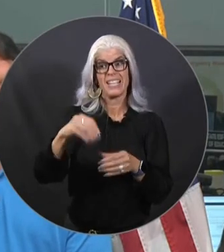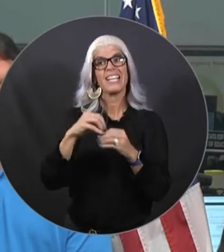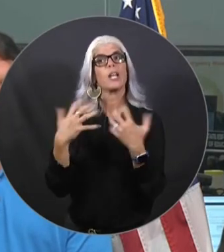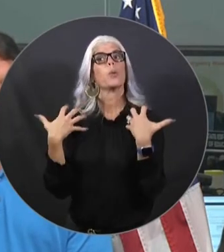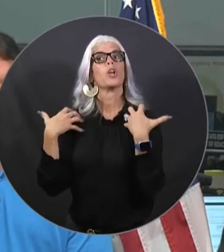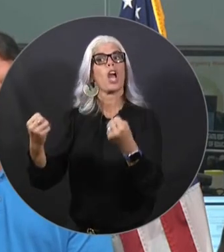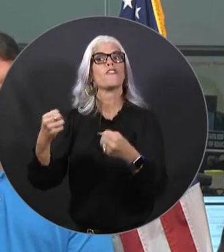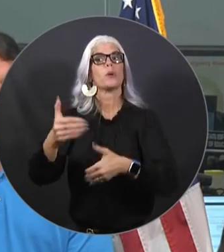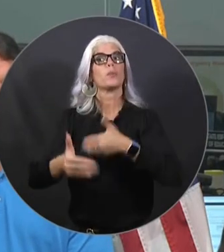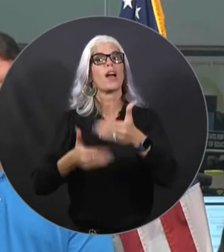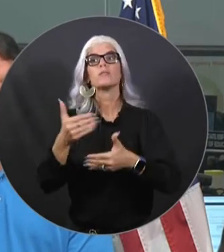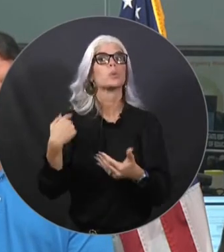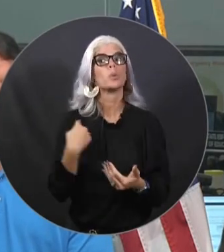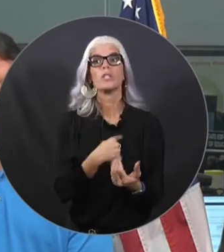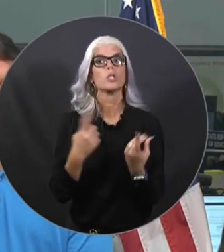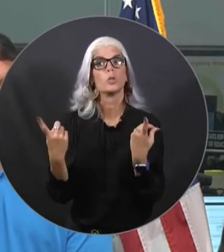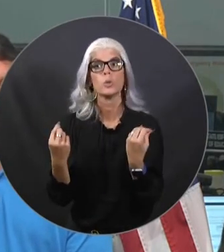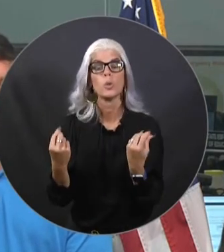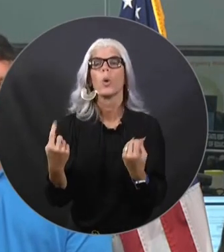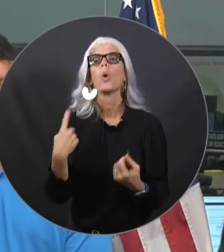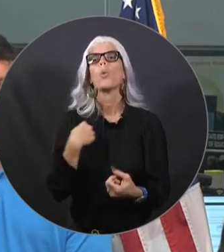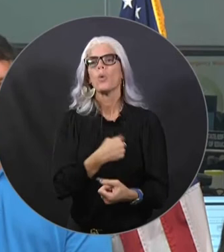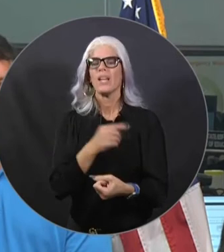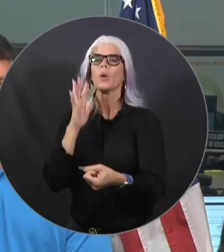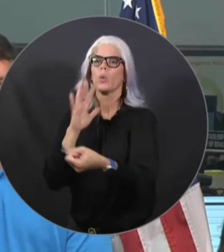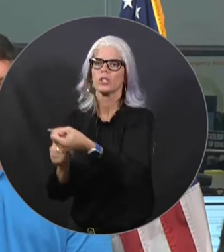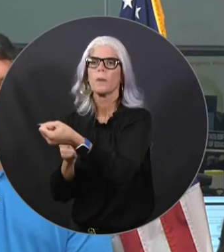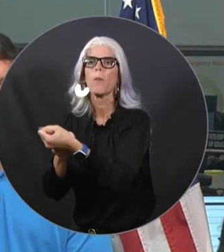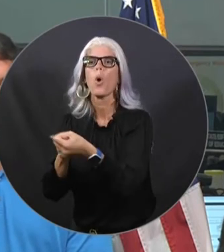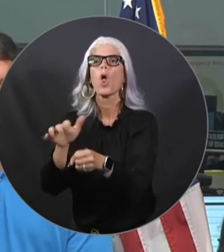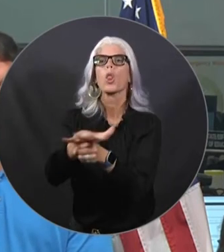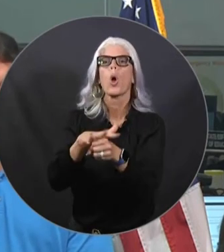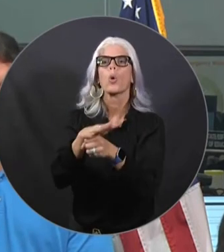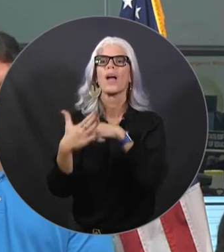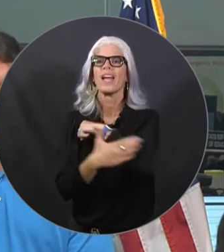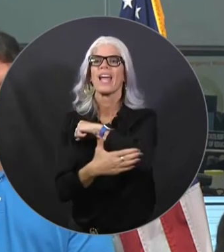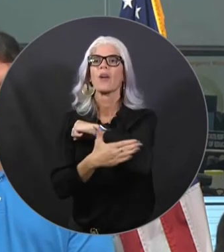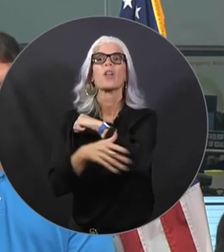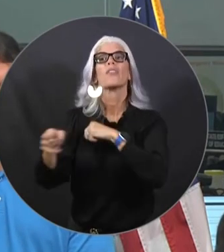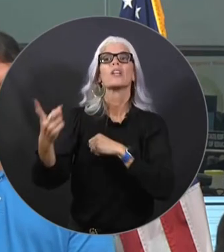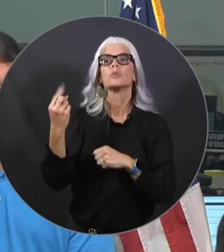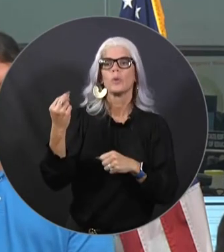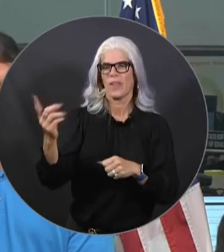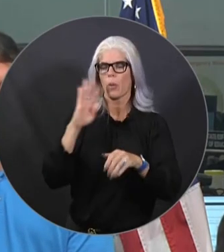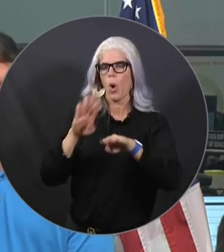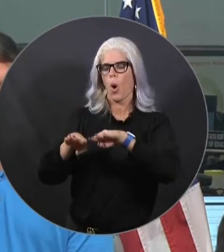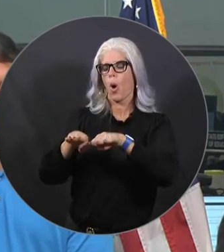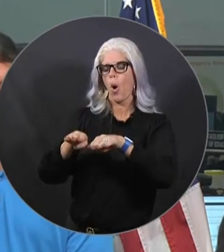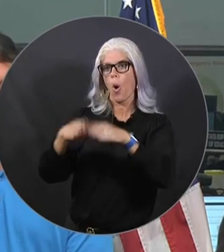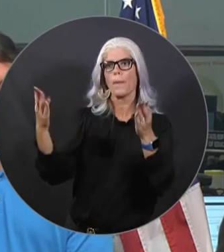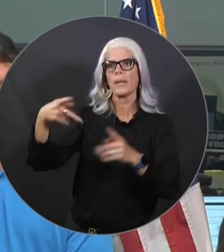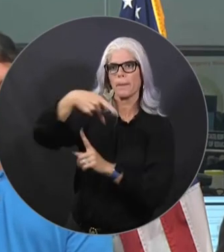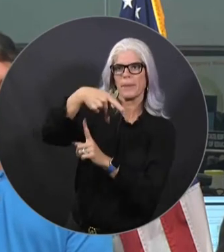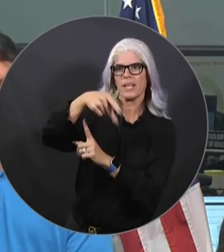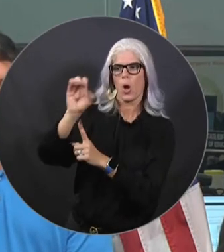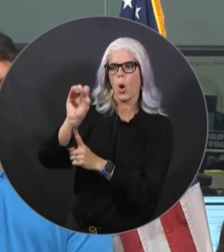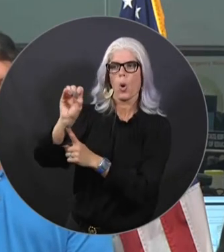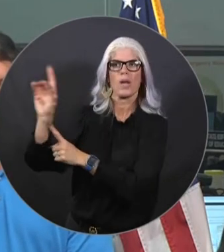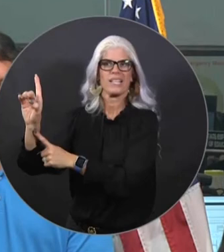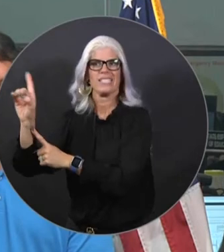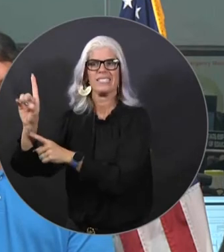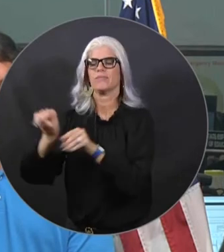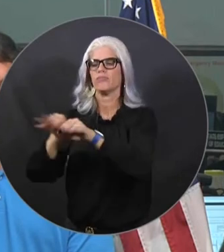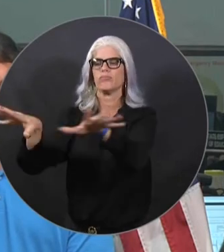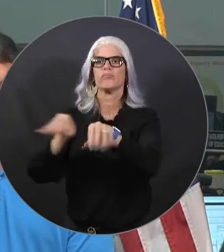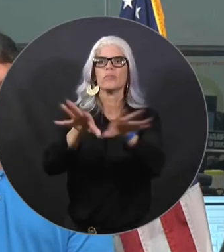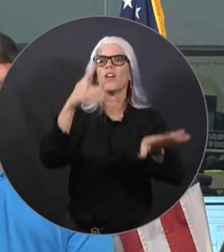we, in support of the local counties, will open up points of distribution where we will have food, water, potentially ice, depending on the situation.